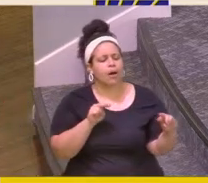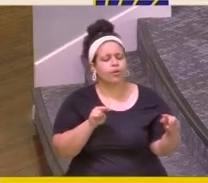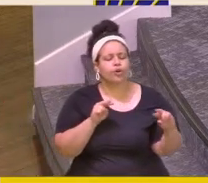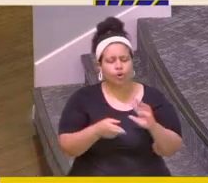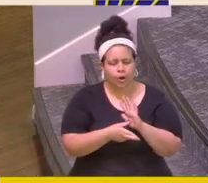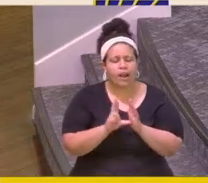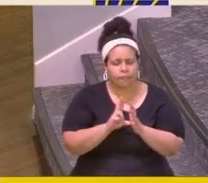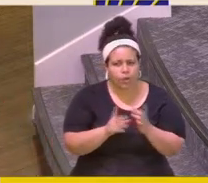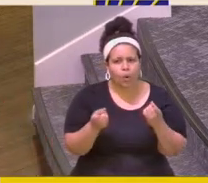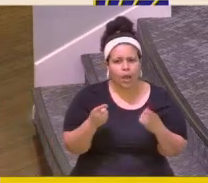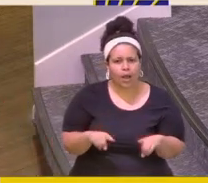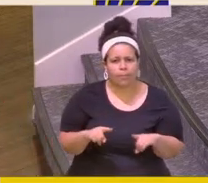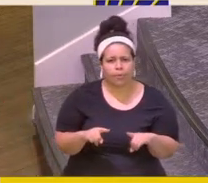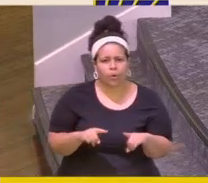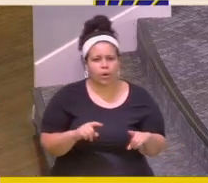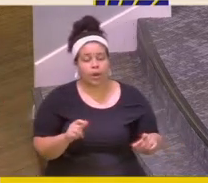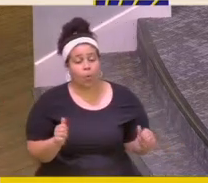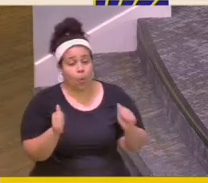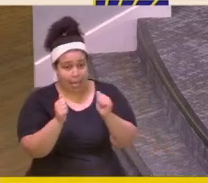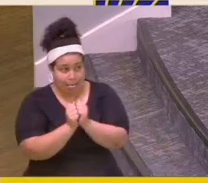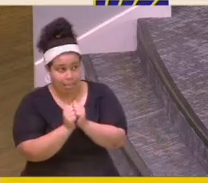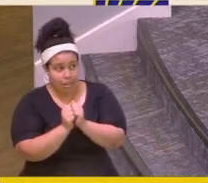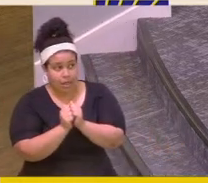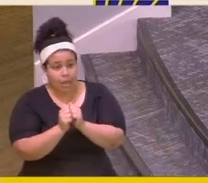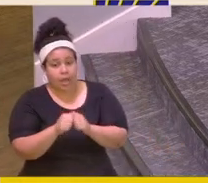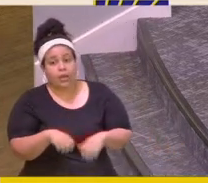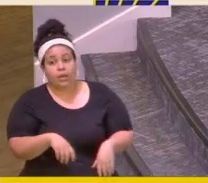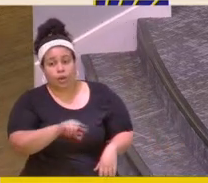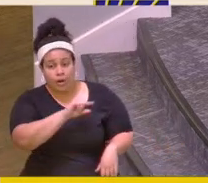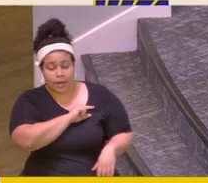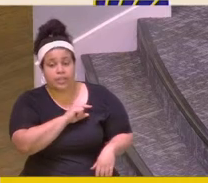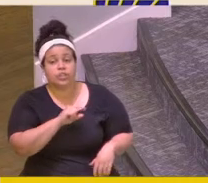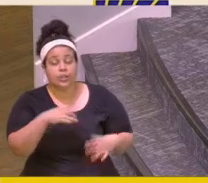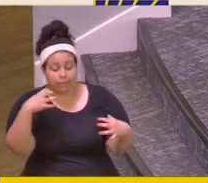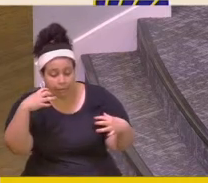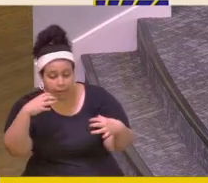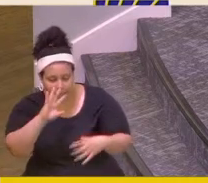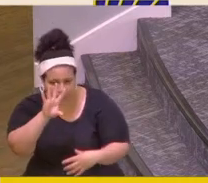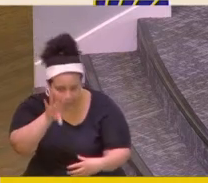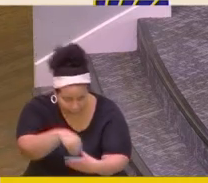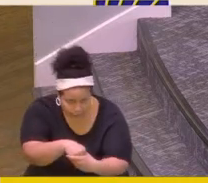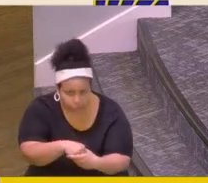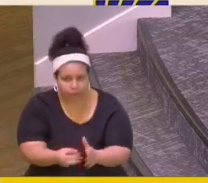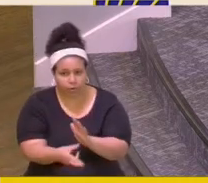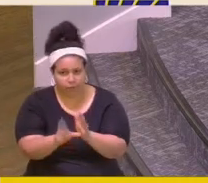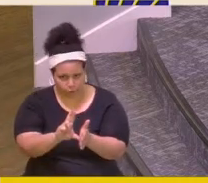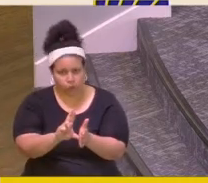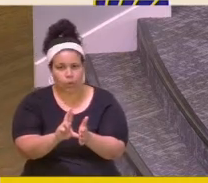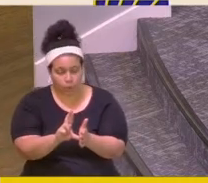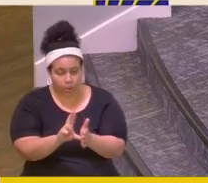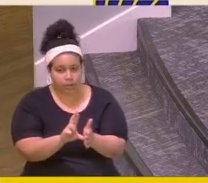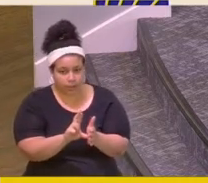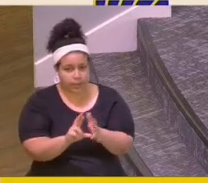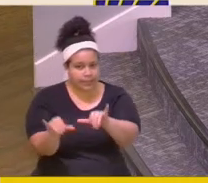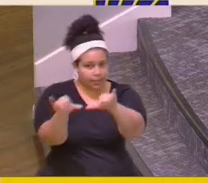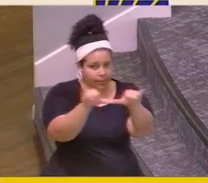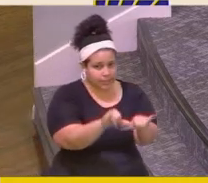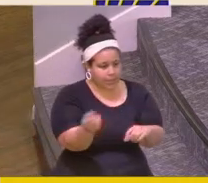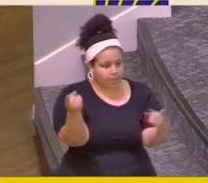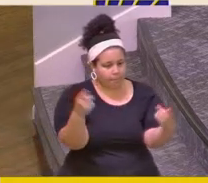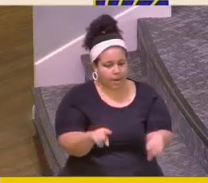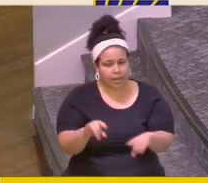take place in conjunction with the accreditation engagement review. These will occur simultaneously in February